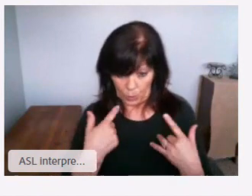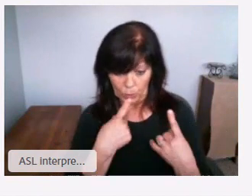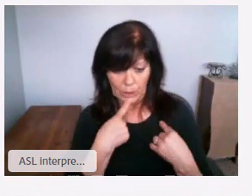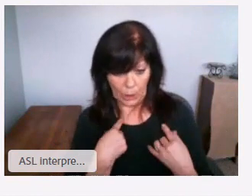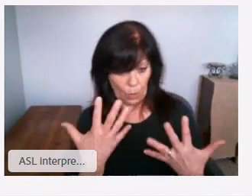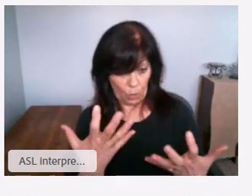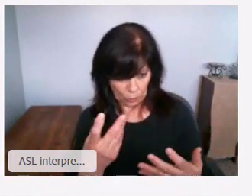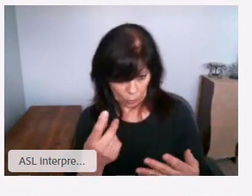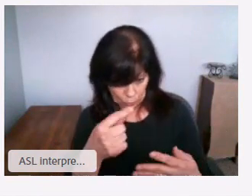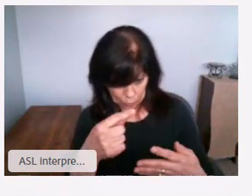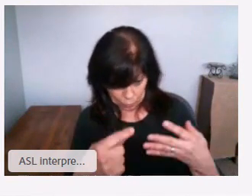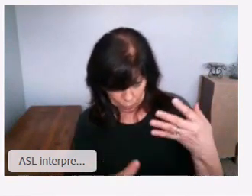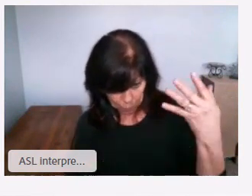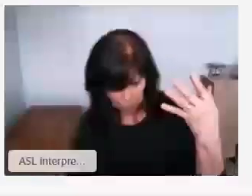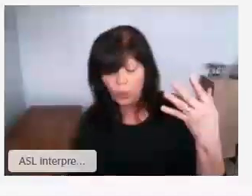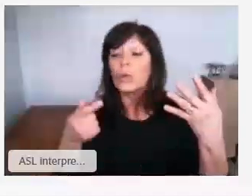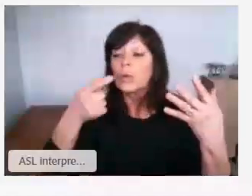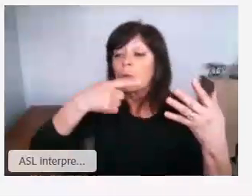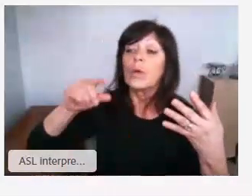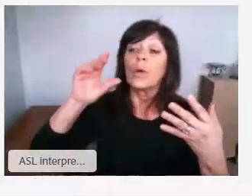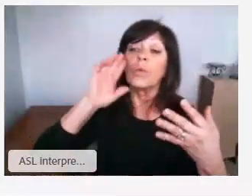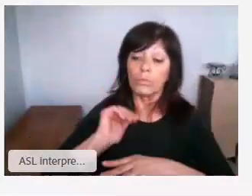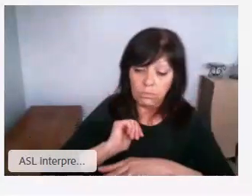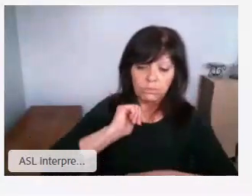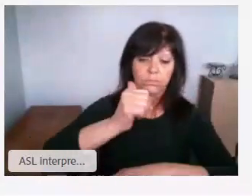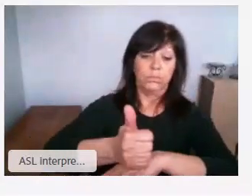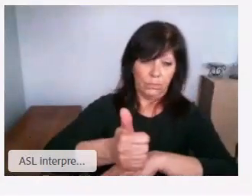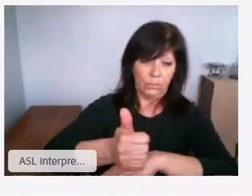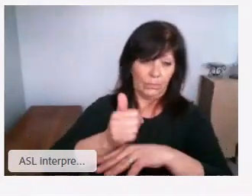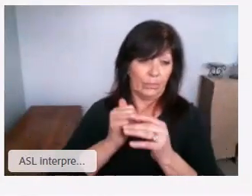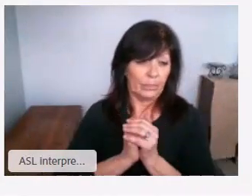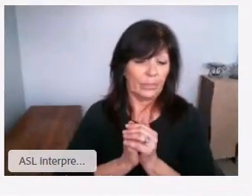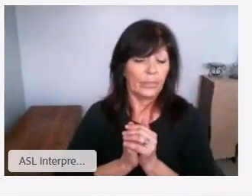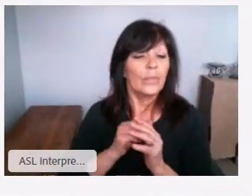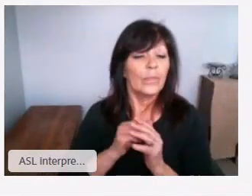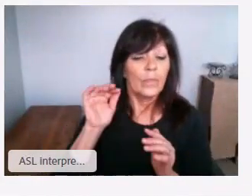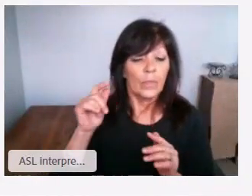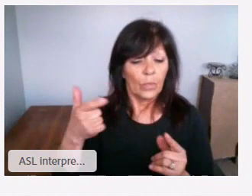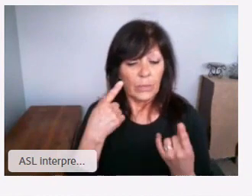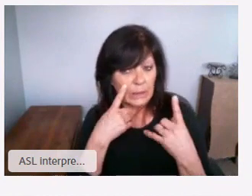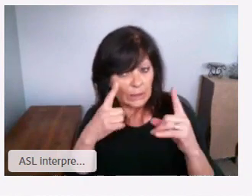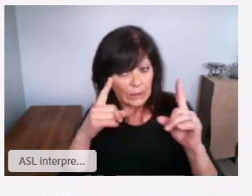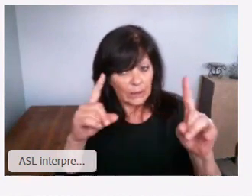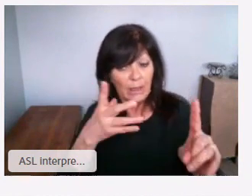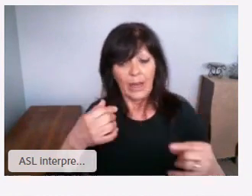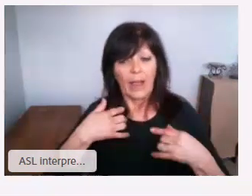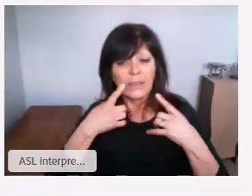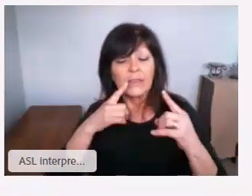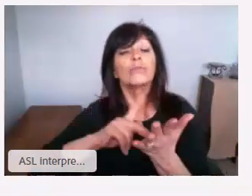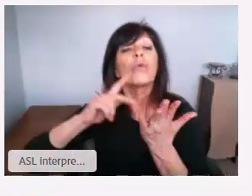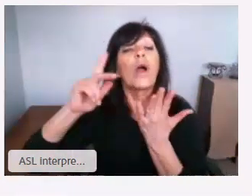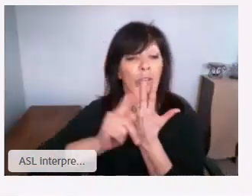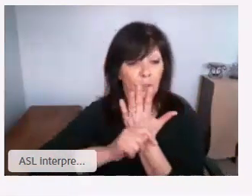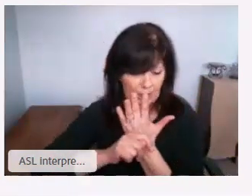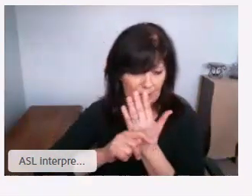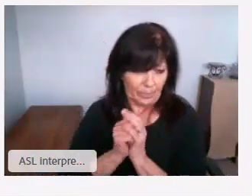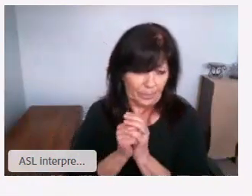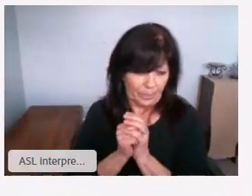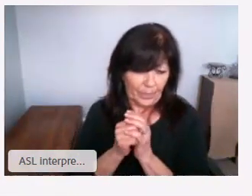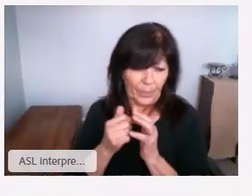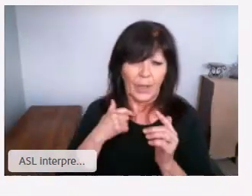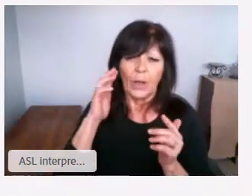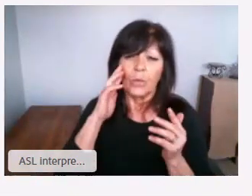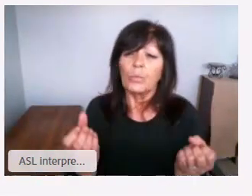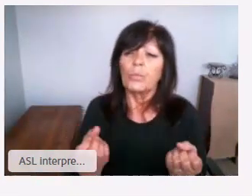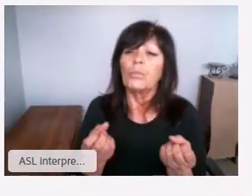that as a project team, we're able to enact those items successfully and have a successful project. I'll be providing here